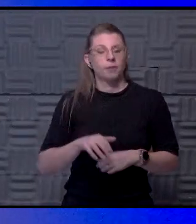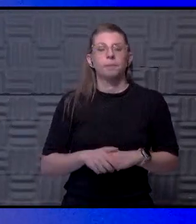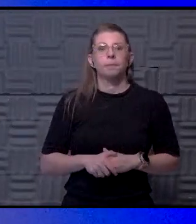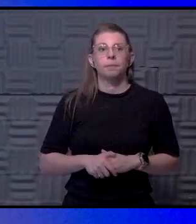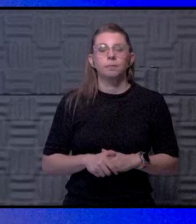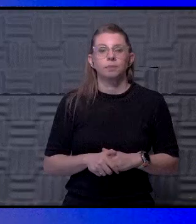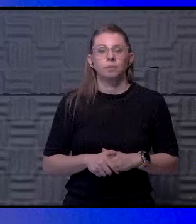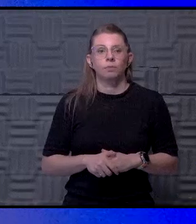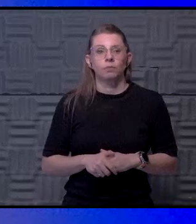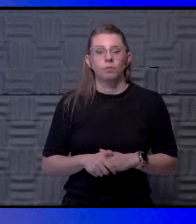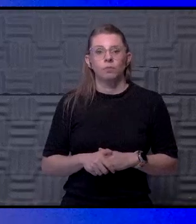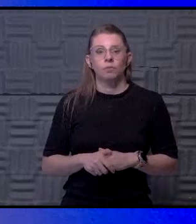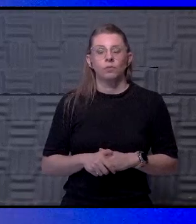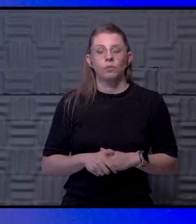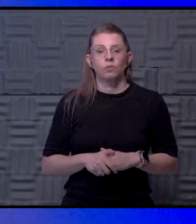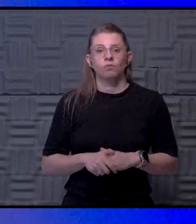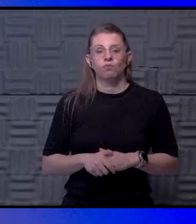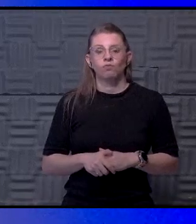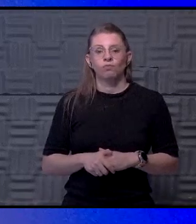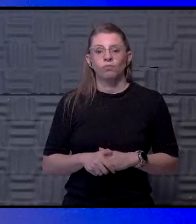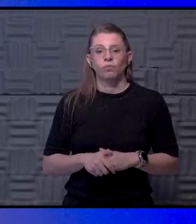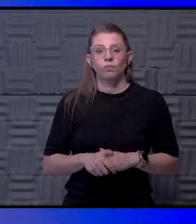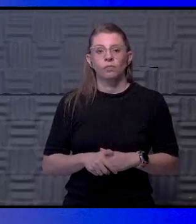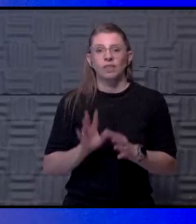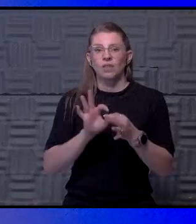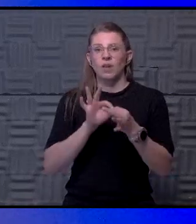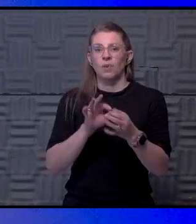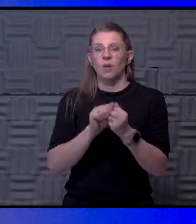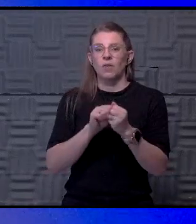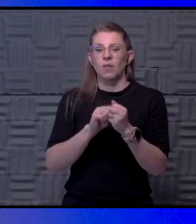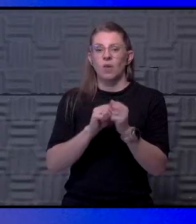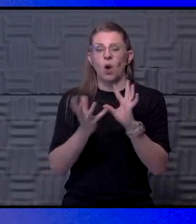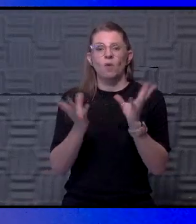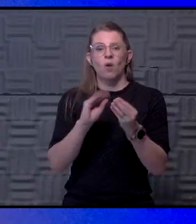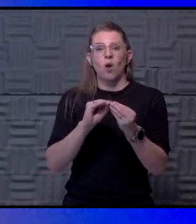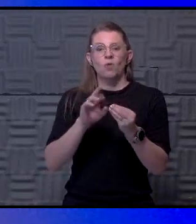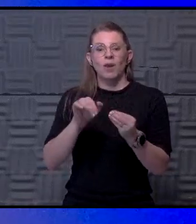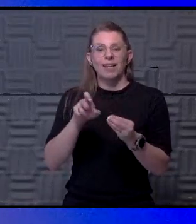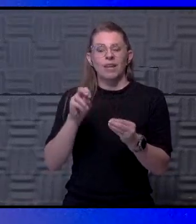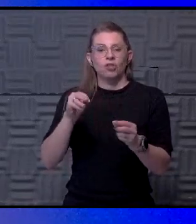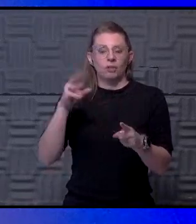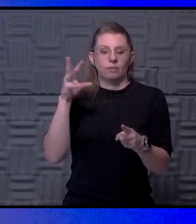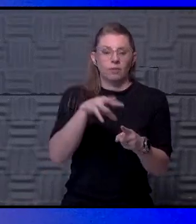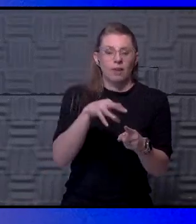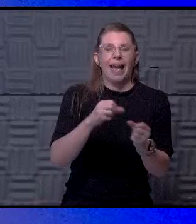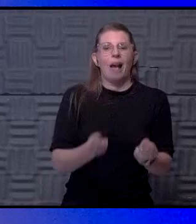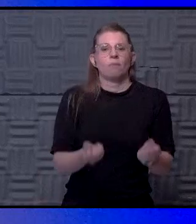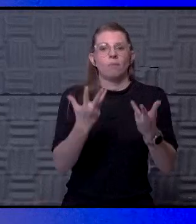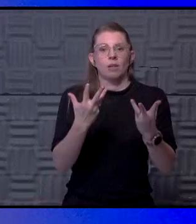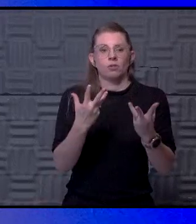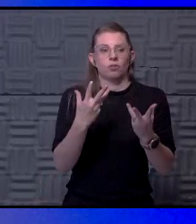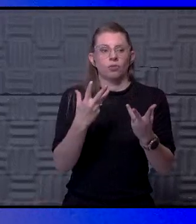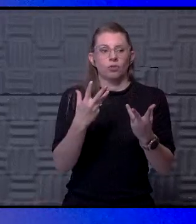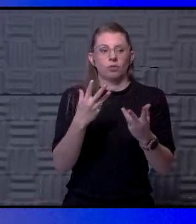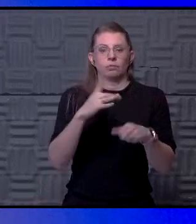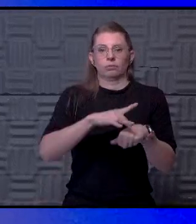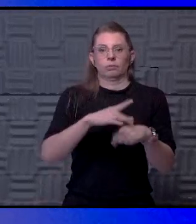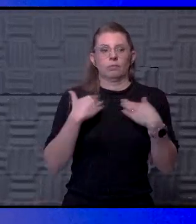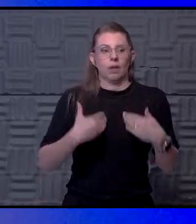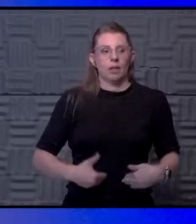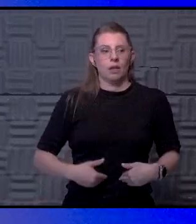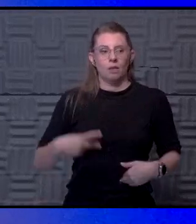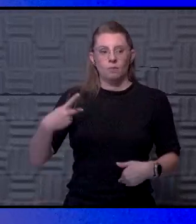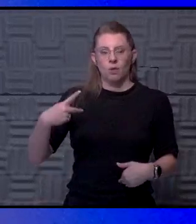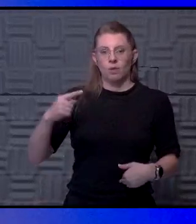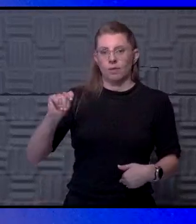part related to the overall radiation dose to the body. And with proton therapy, because we